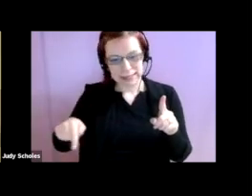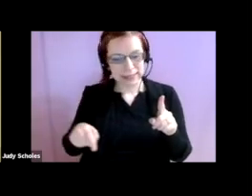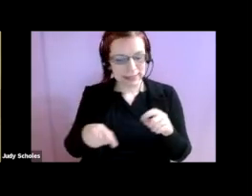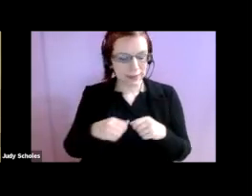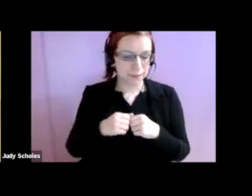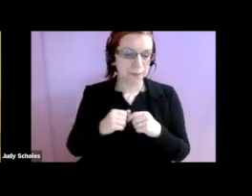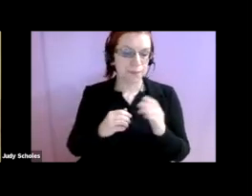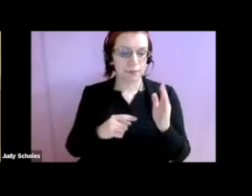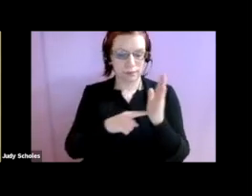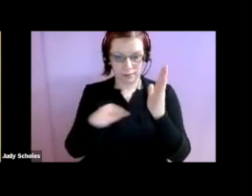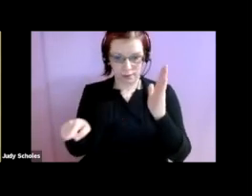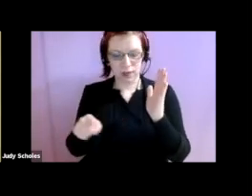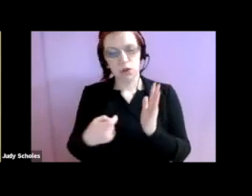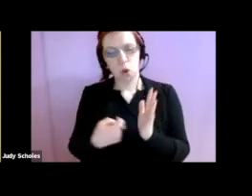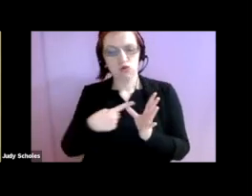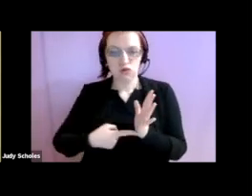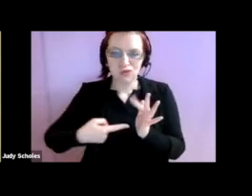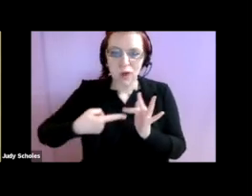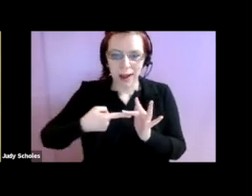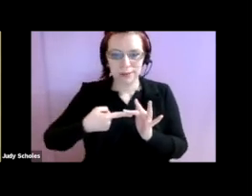again the rate at which our